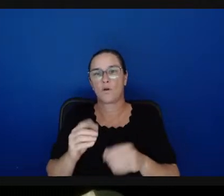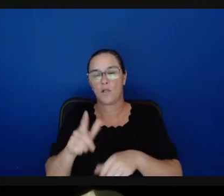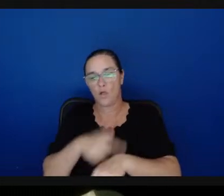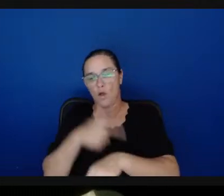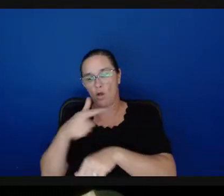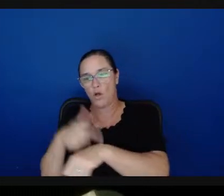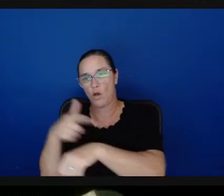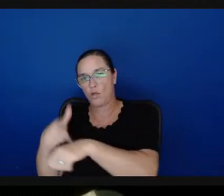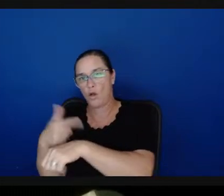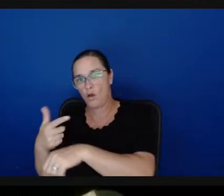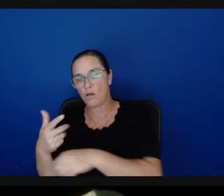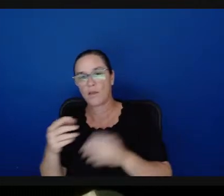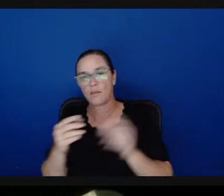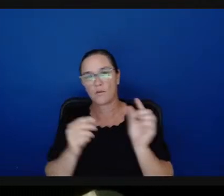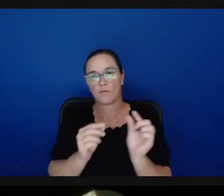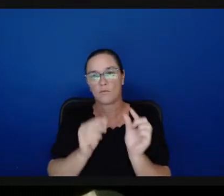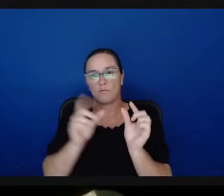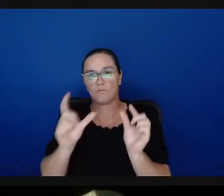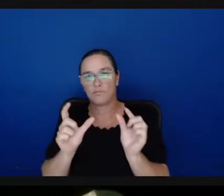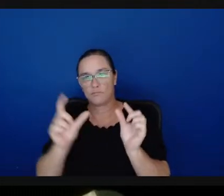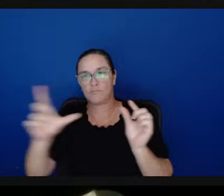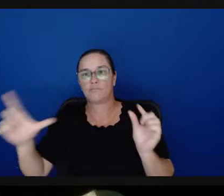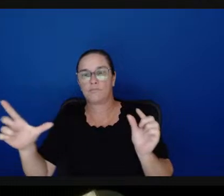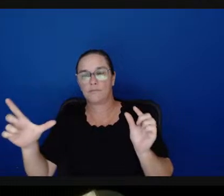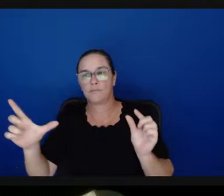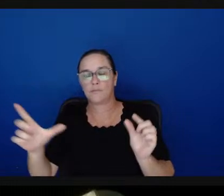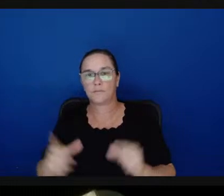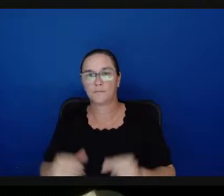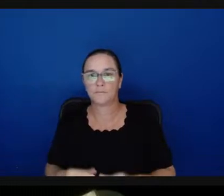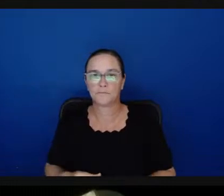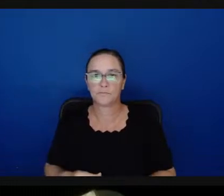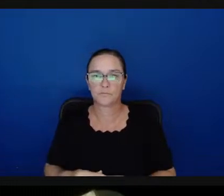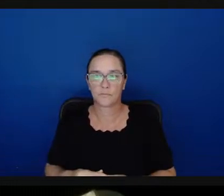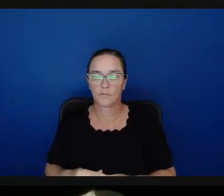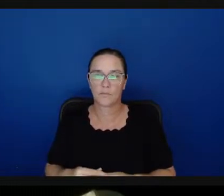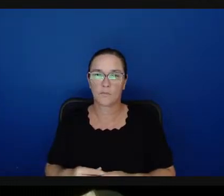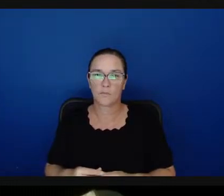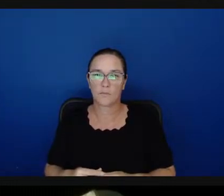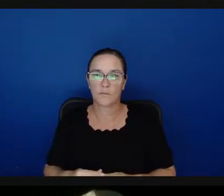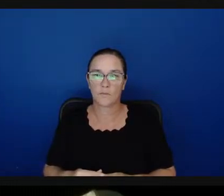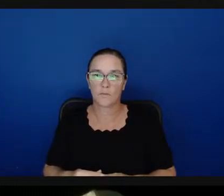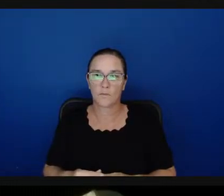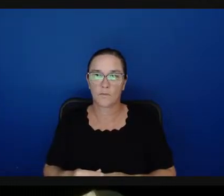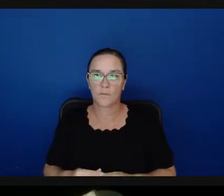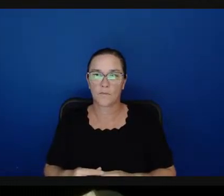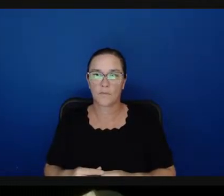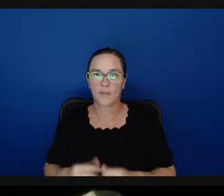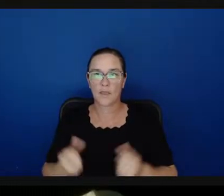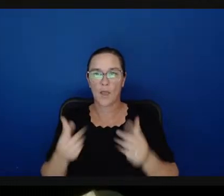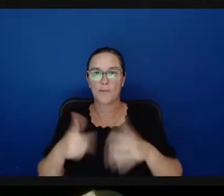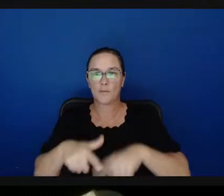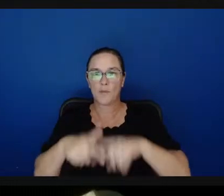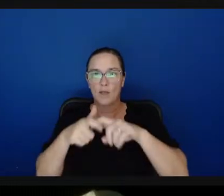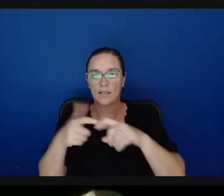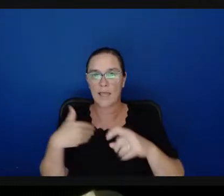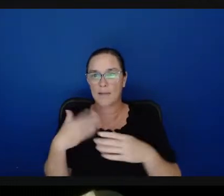as far as how long they lasted and as far as how much pause there was in between them as well